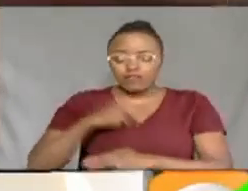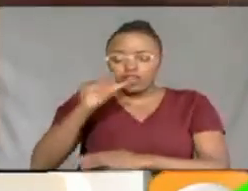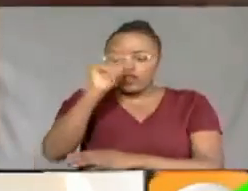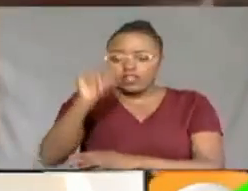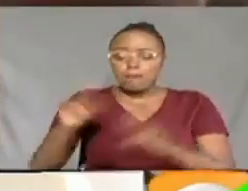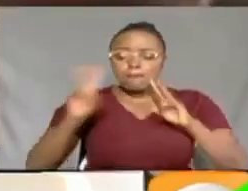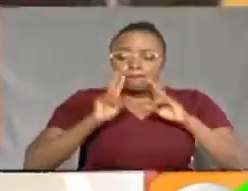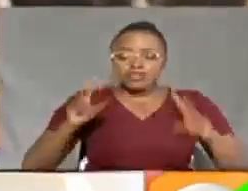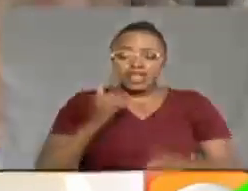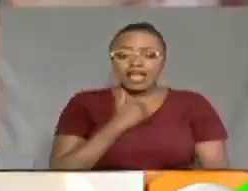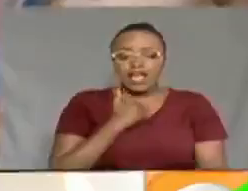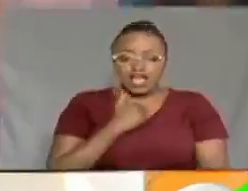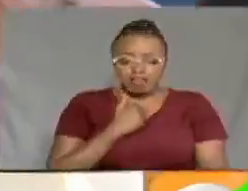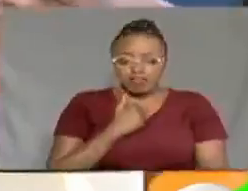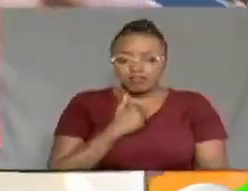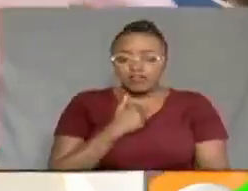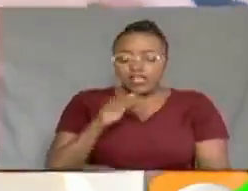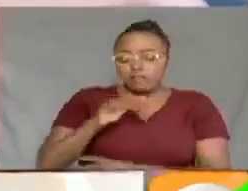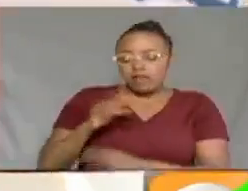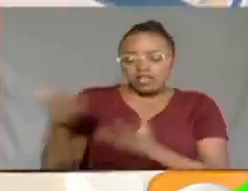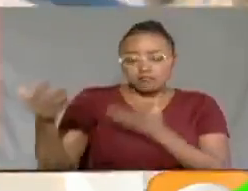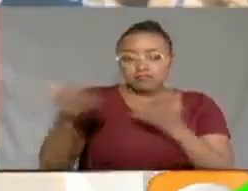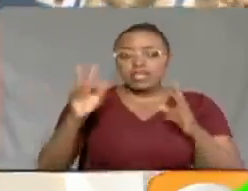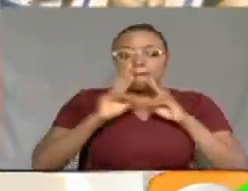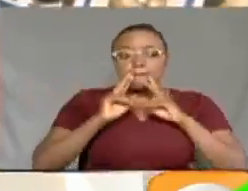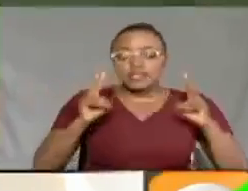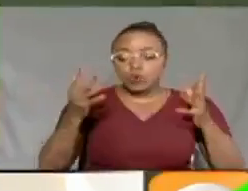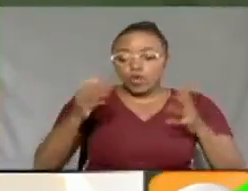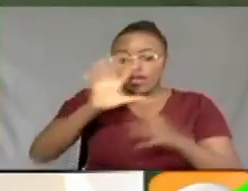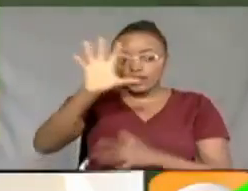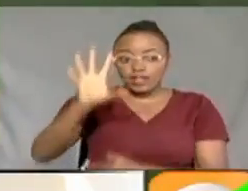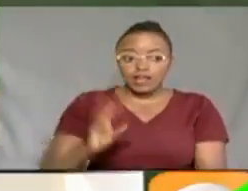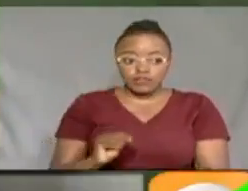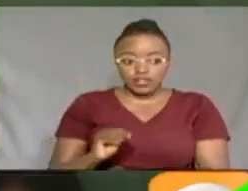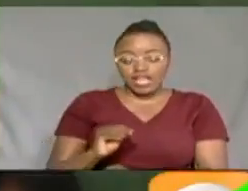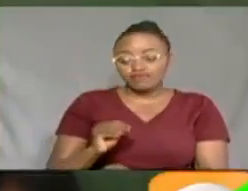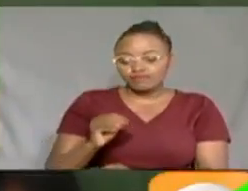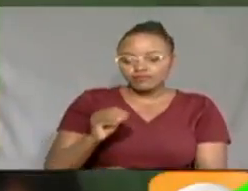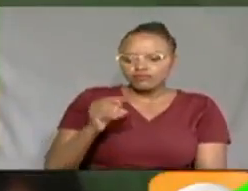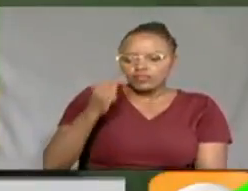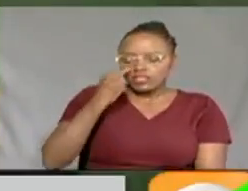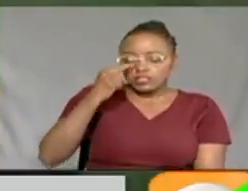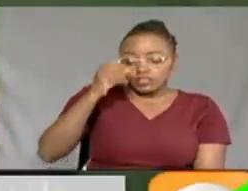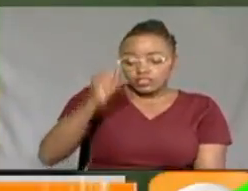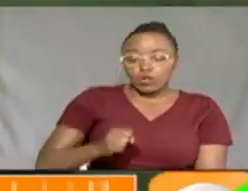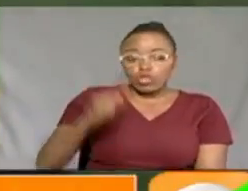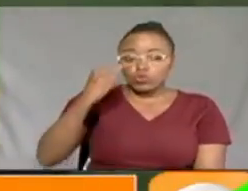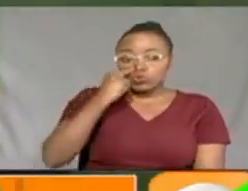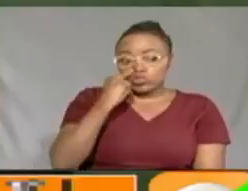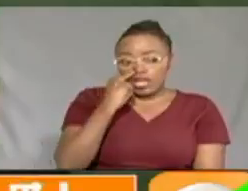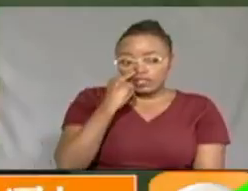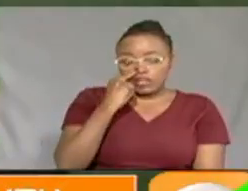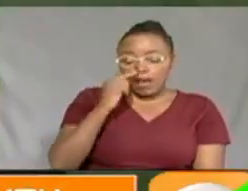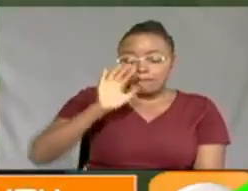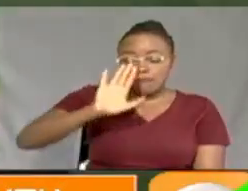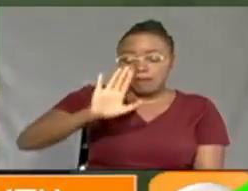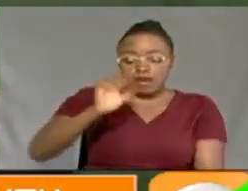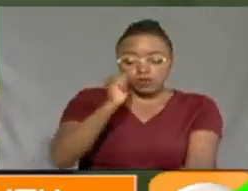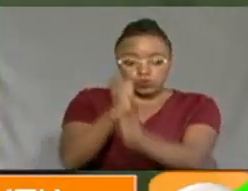peace deals aimed at creating stability across the Horn of Africa. South Sudan is the product of his